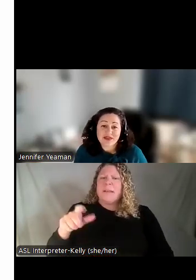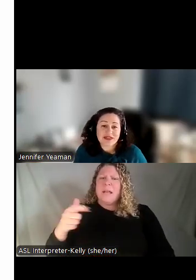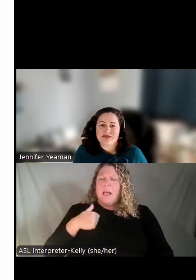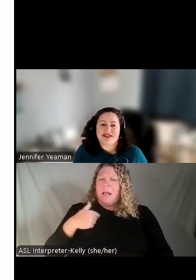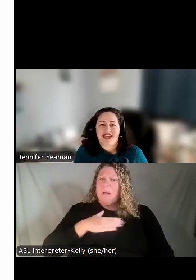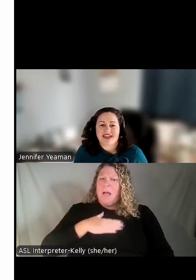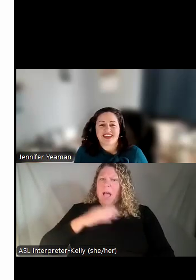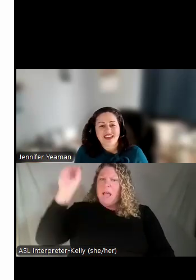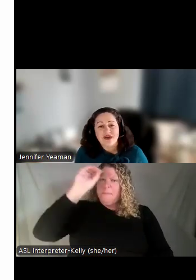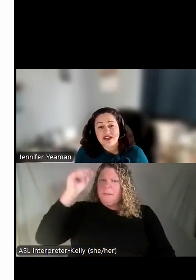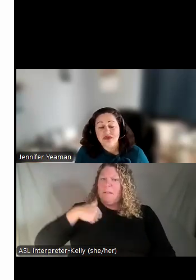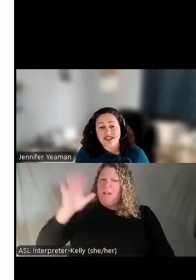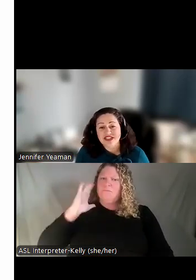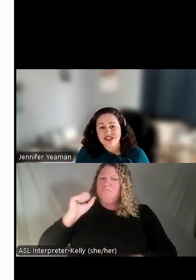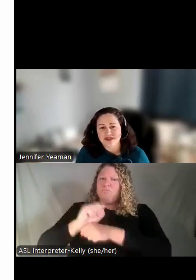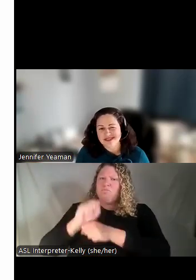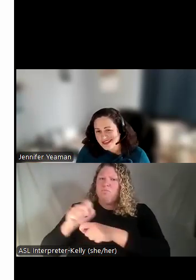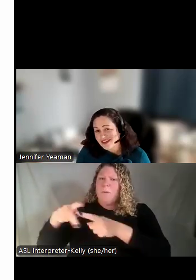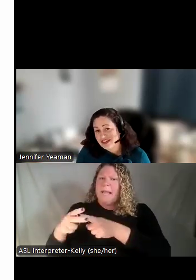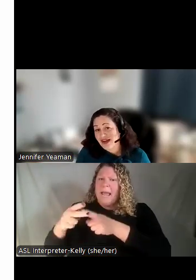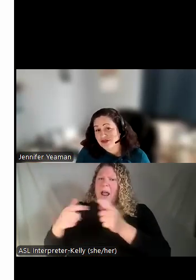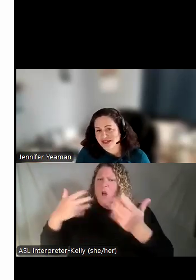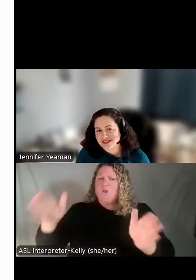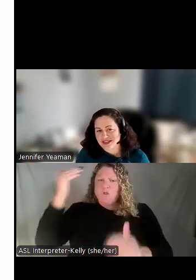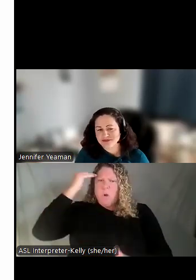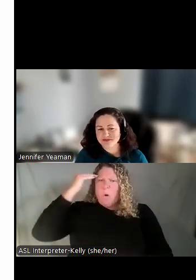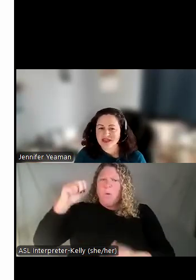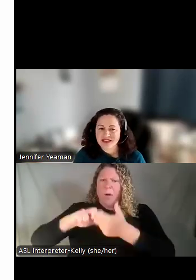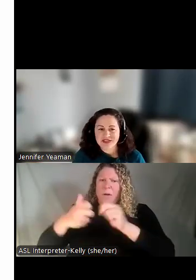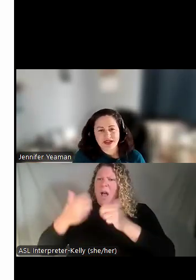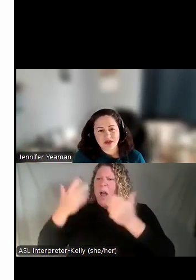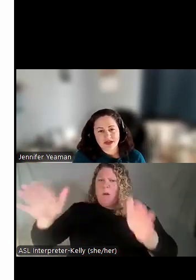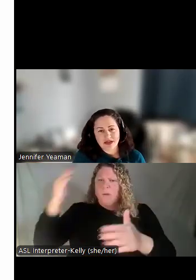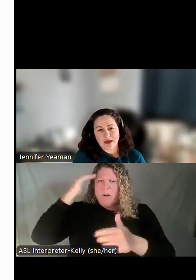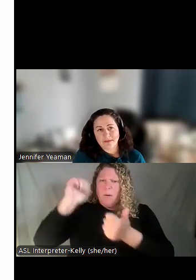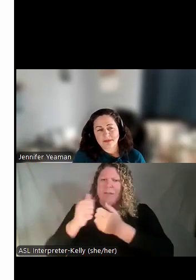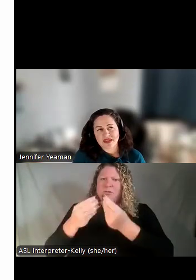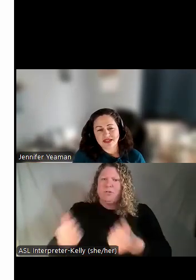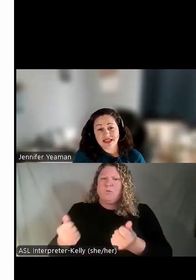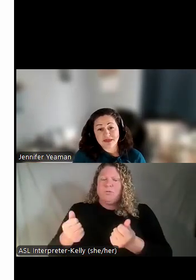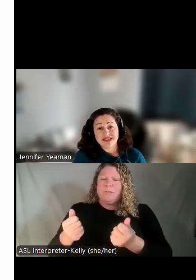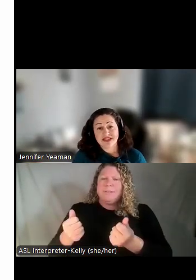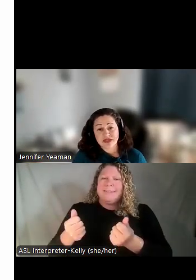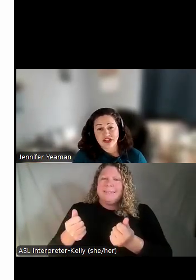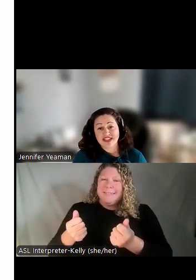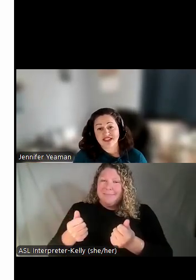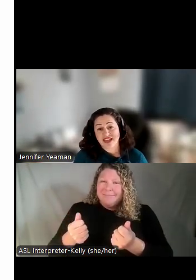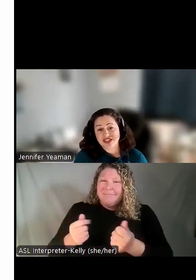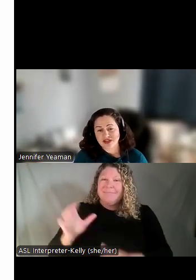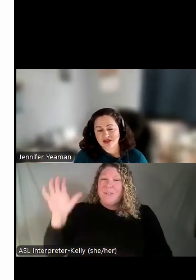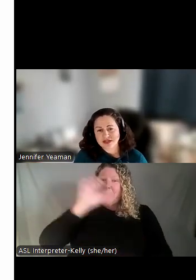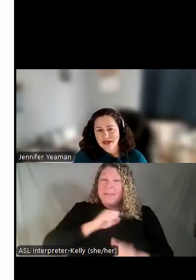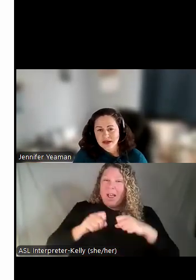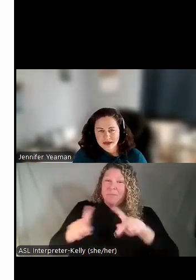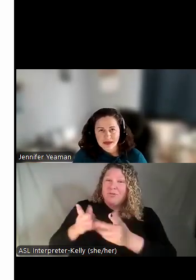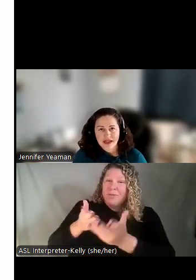they used to be a mechanic and they already knew what the issue was and they already knew how to fix it. So not only did they miss the opportunity to